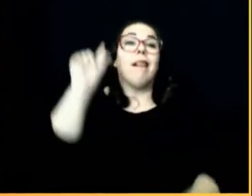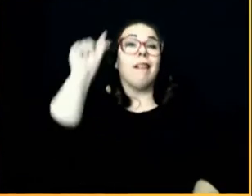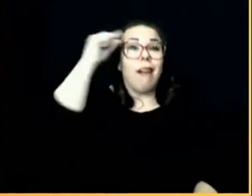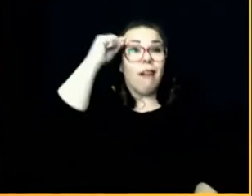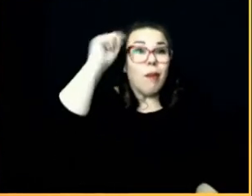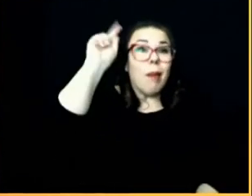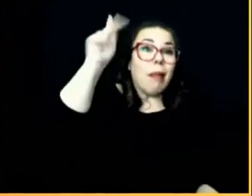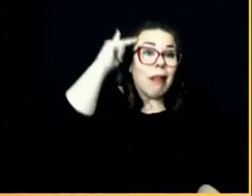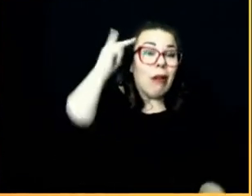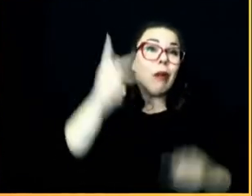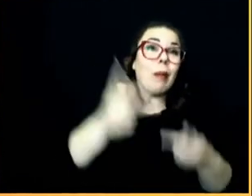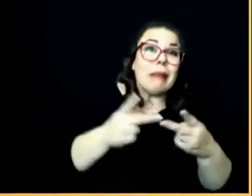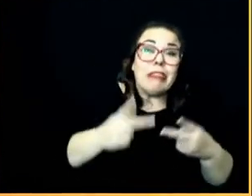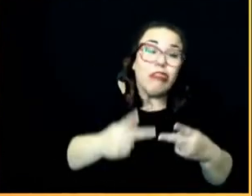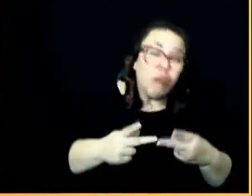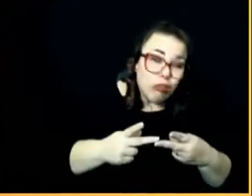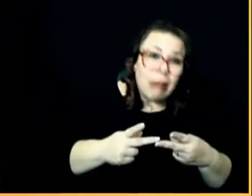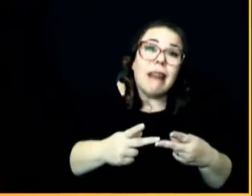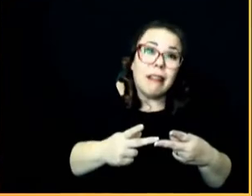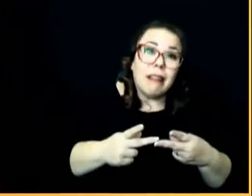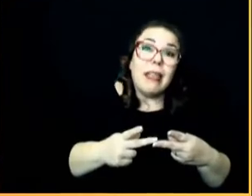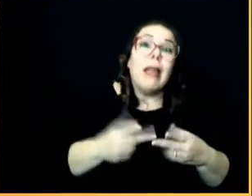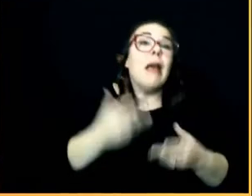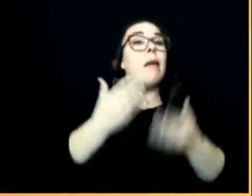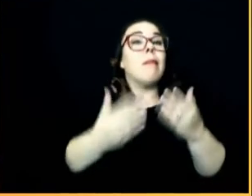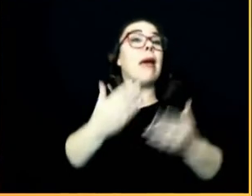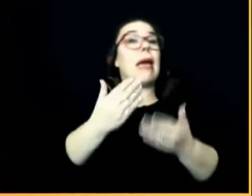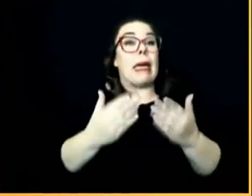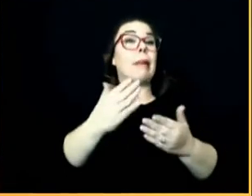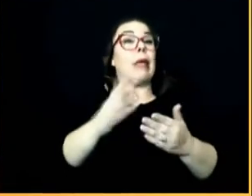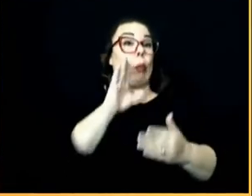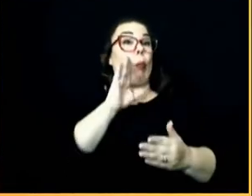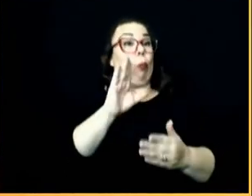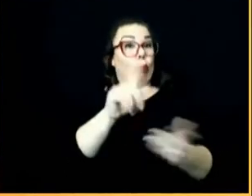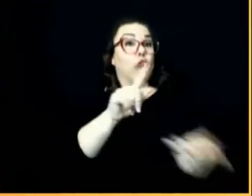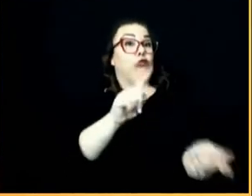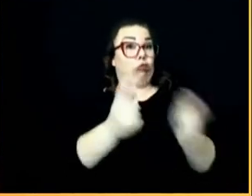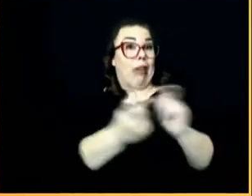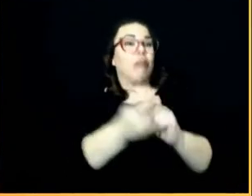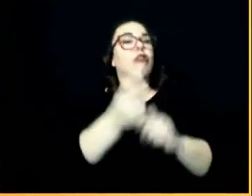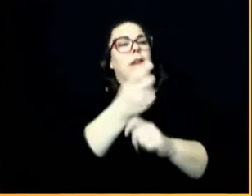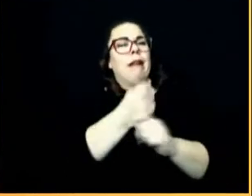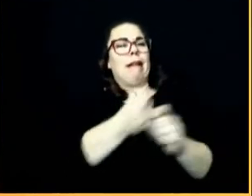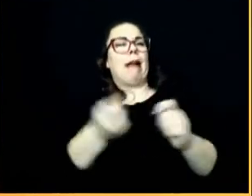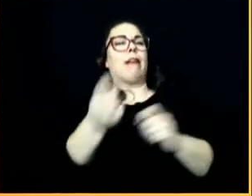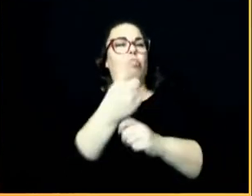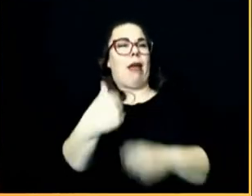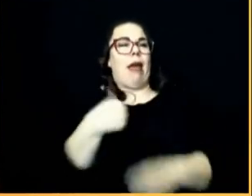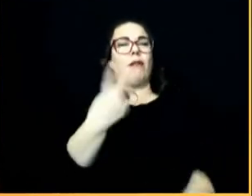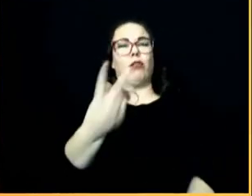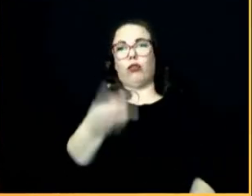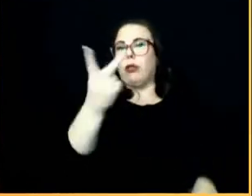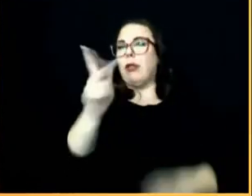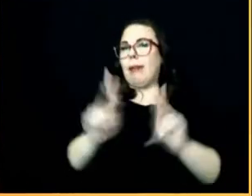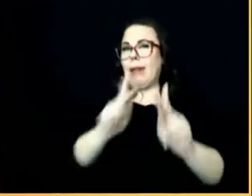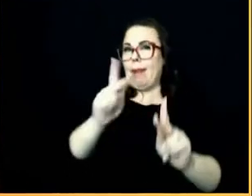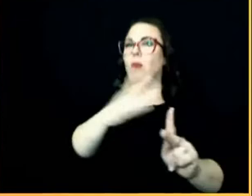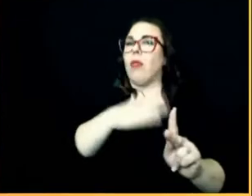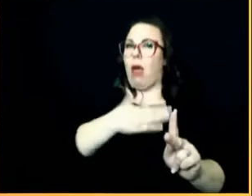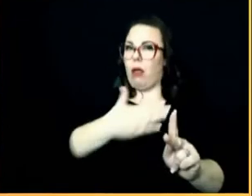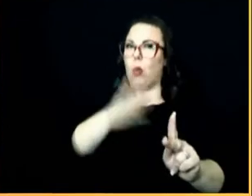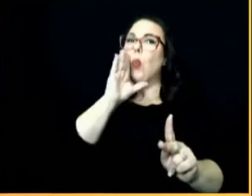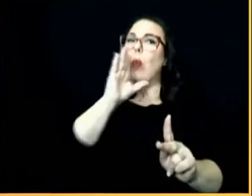city council next year, but that's never happened. But it has happened in certain red